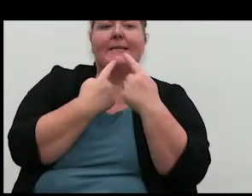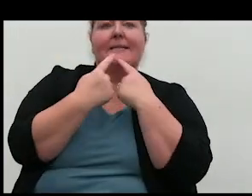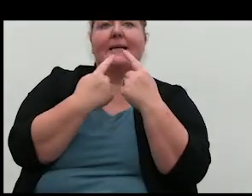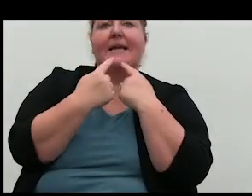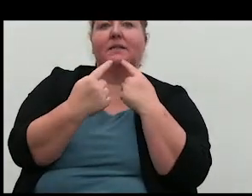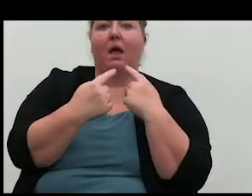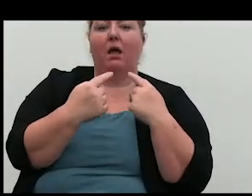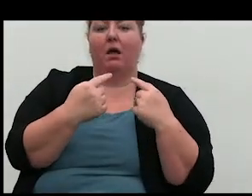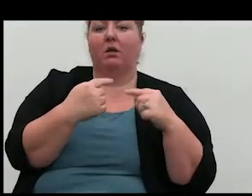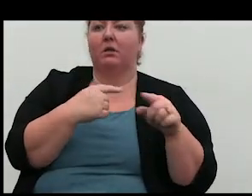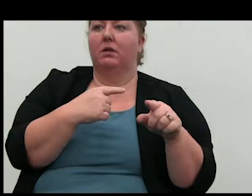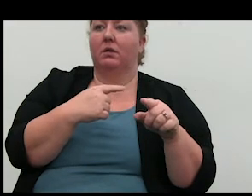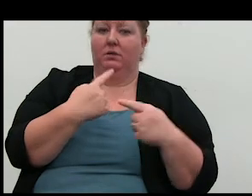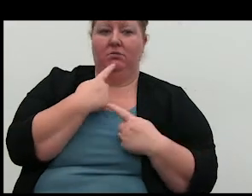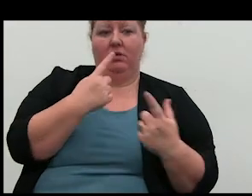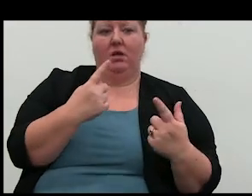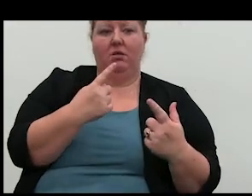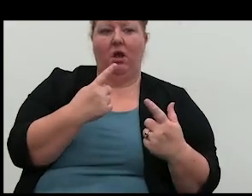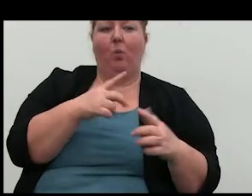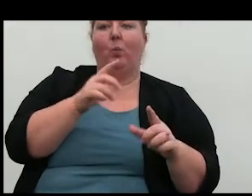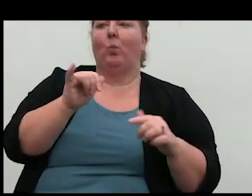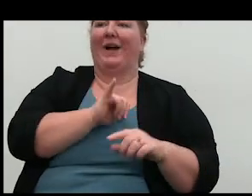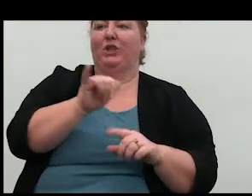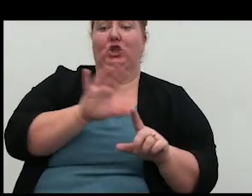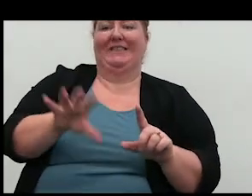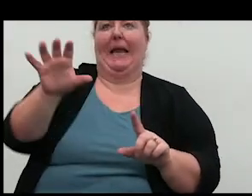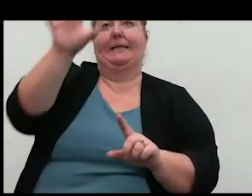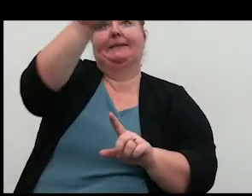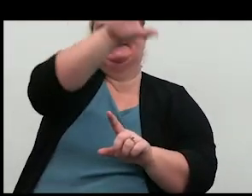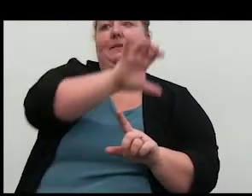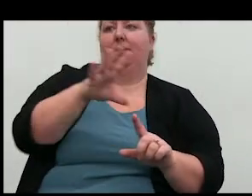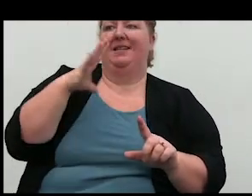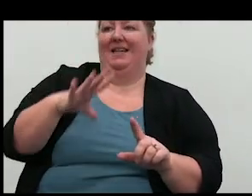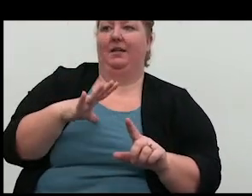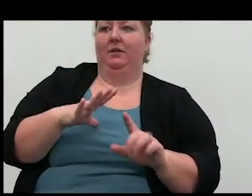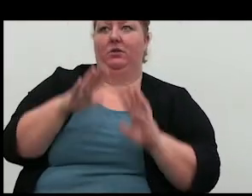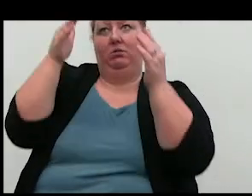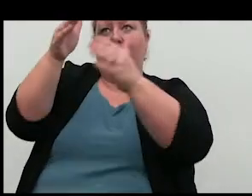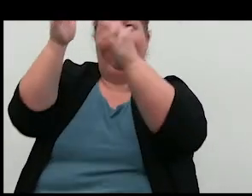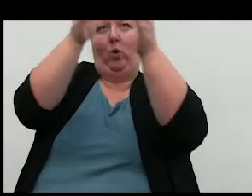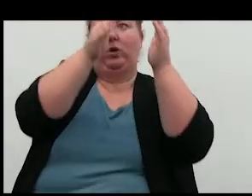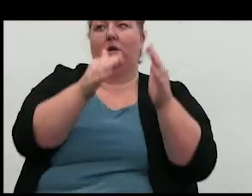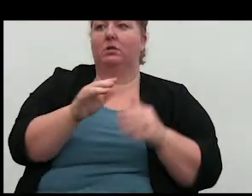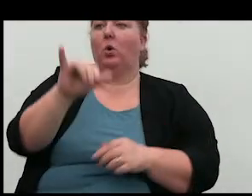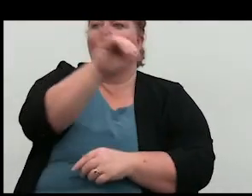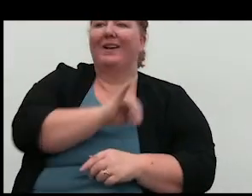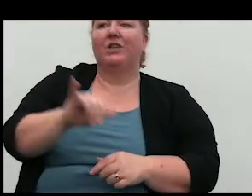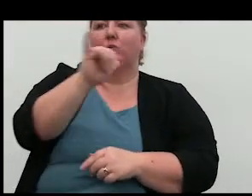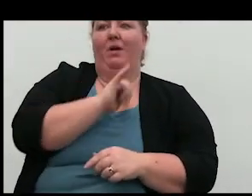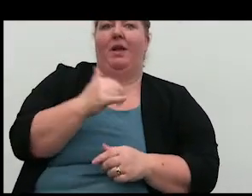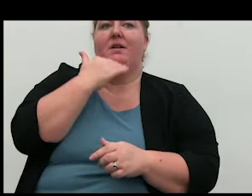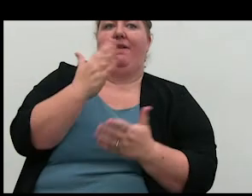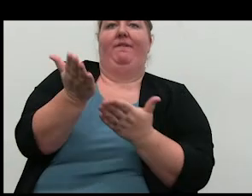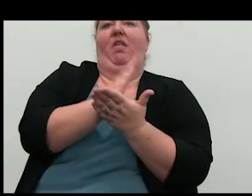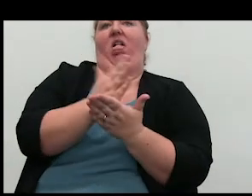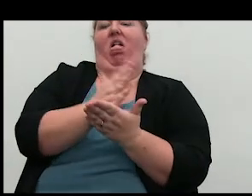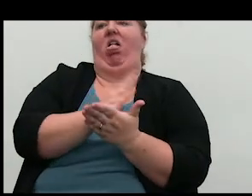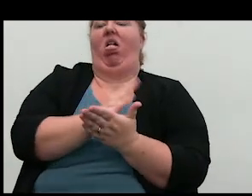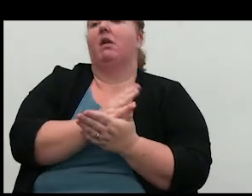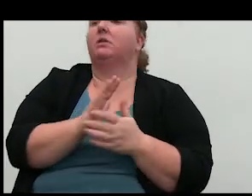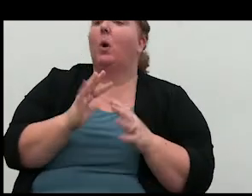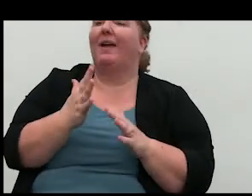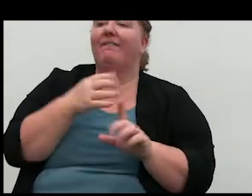which states he needed to work on, which states had enough people who were undecided, and that if